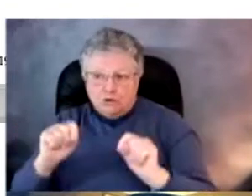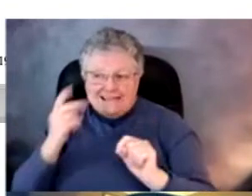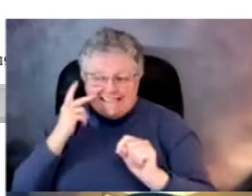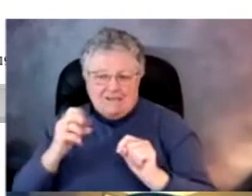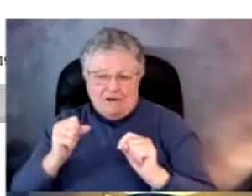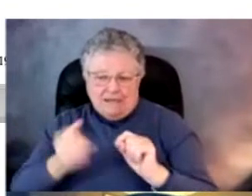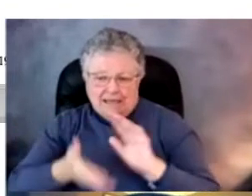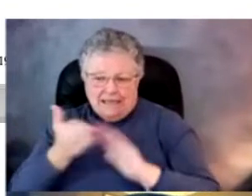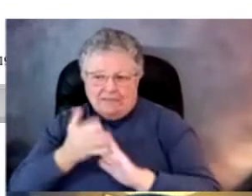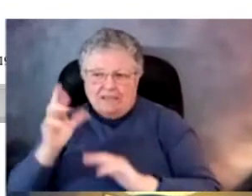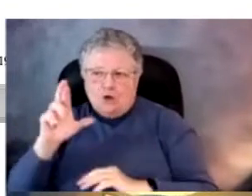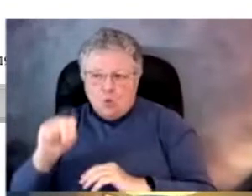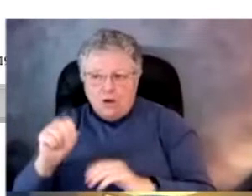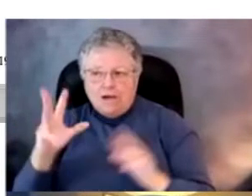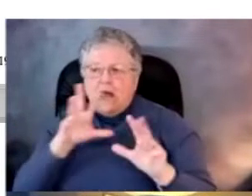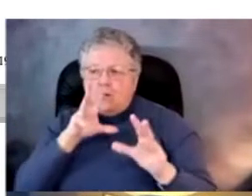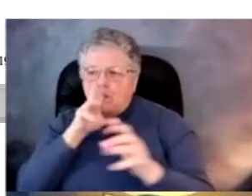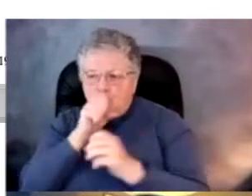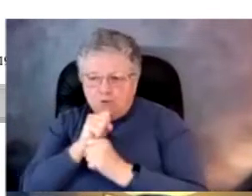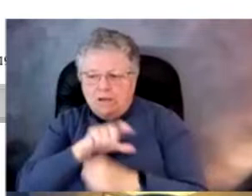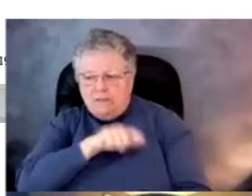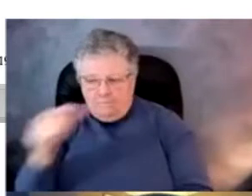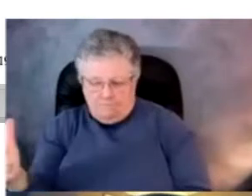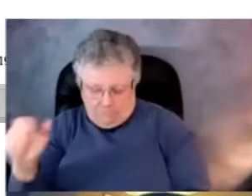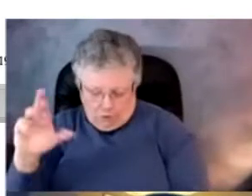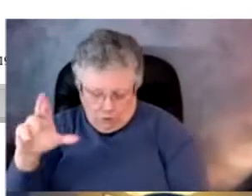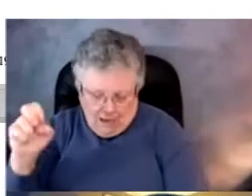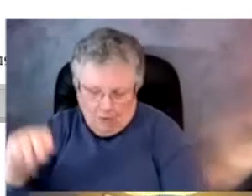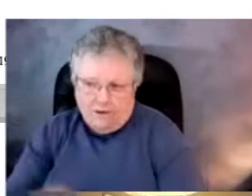mute myself and let Arin talk.